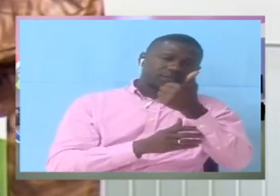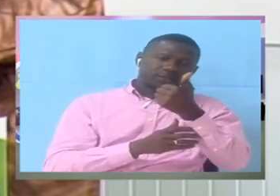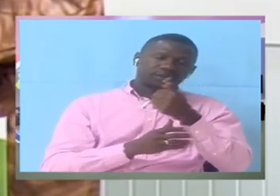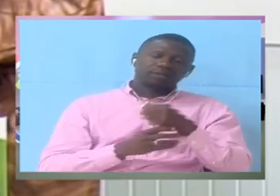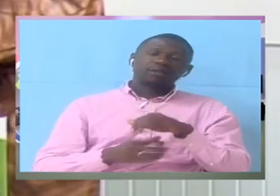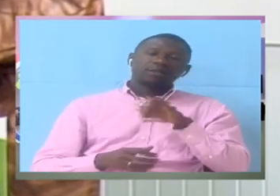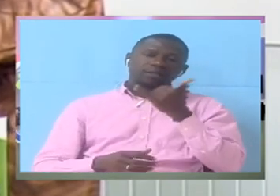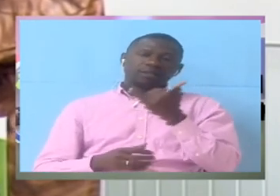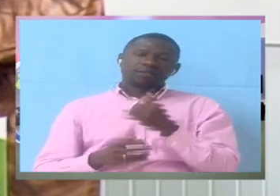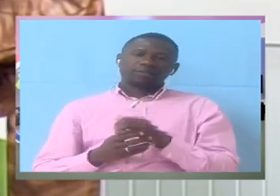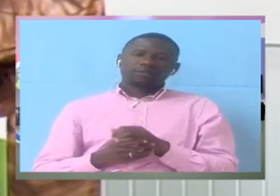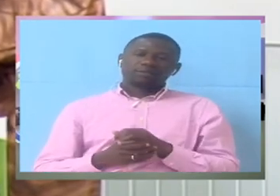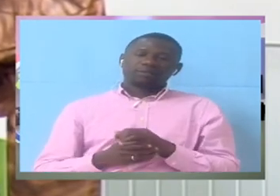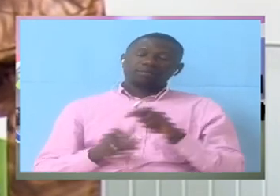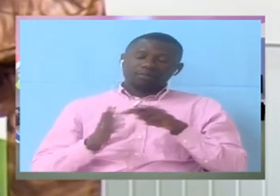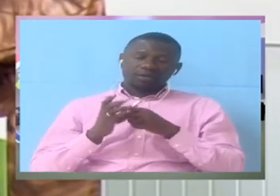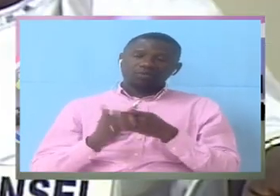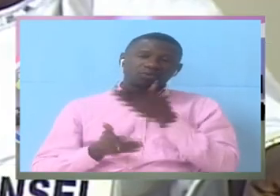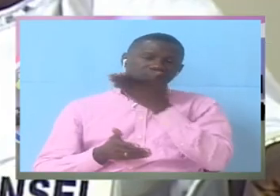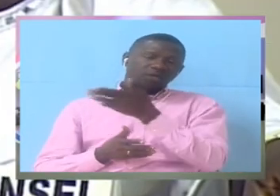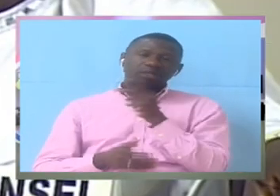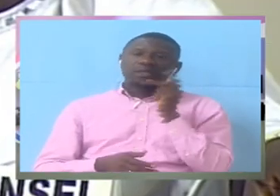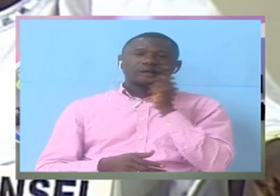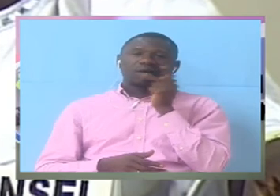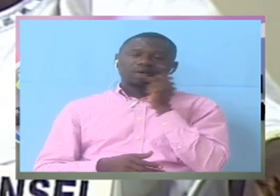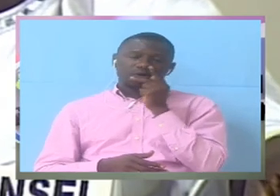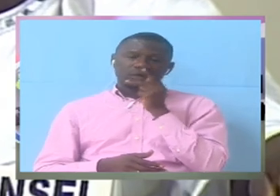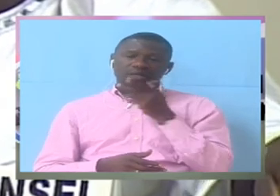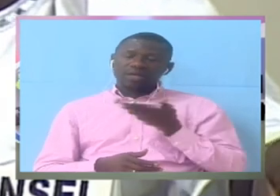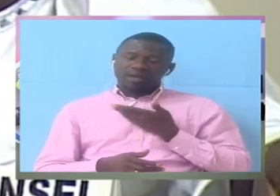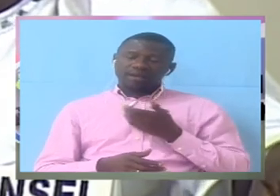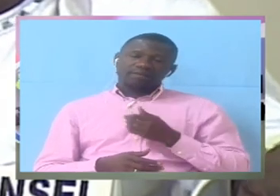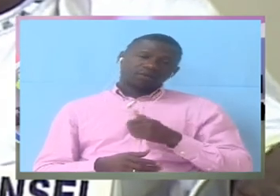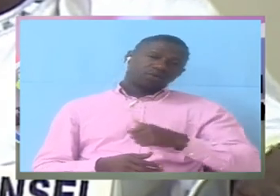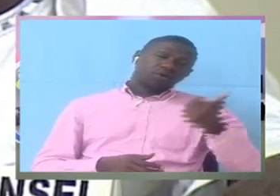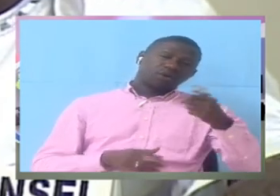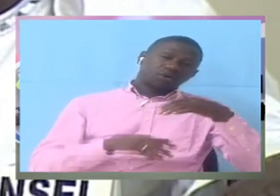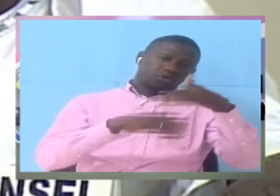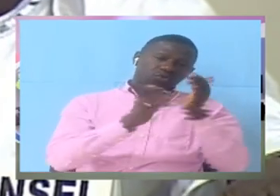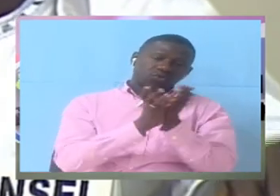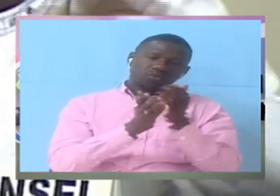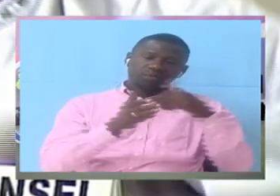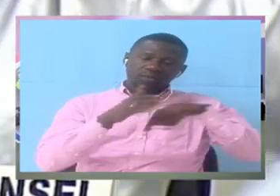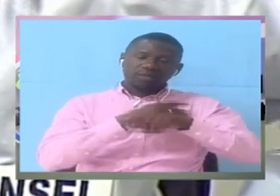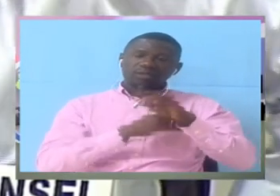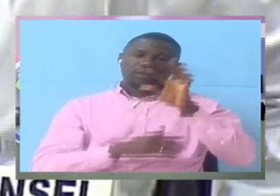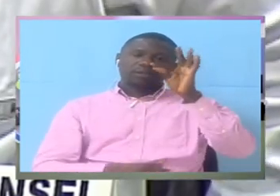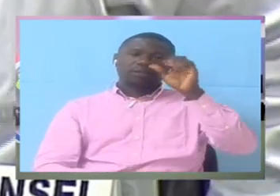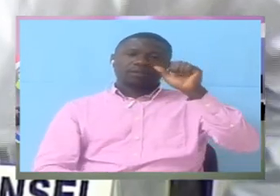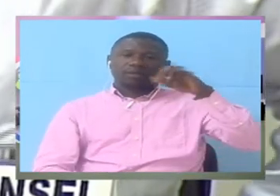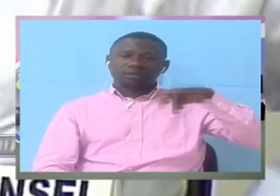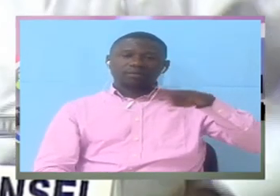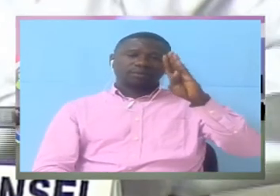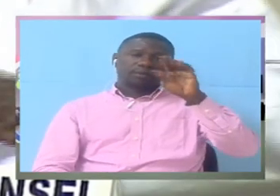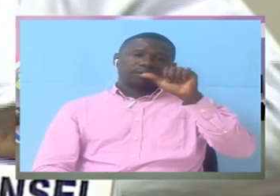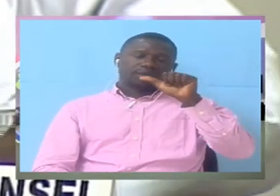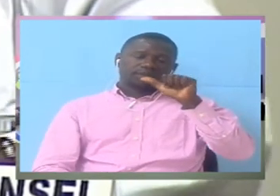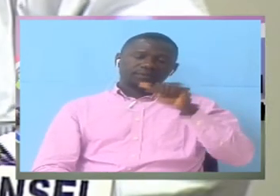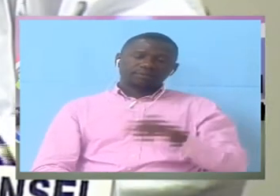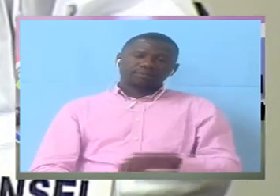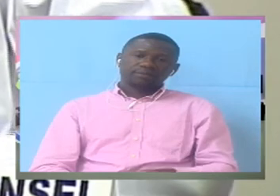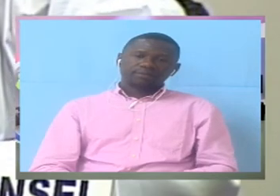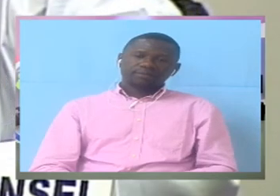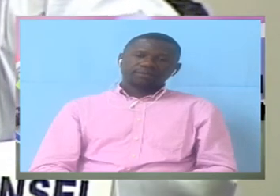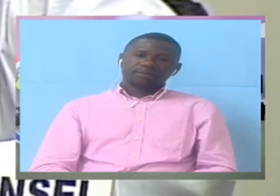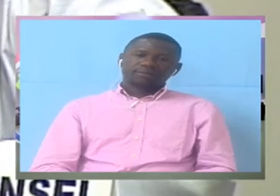1996. Yes, 96. So you were in Kaolack and you have another group in Tambacounda. Mala group do fana be Tambacounda. And na modul be